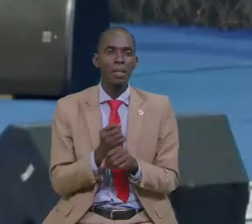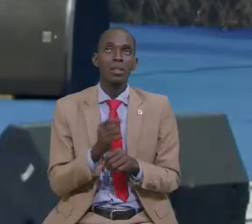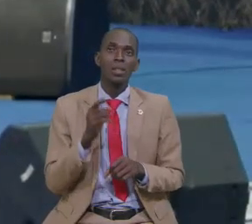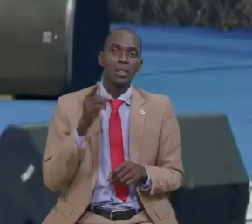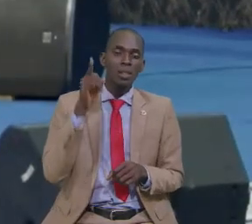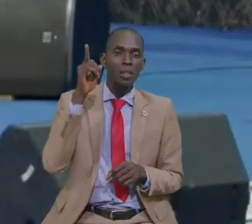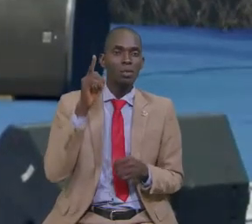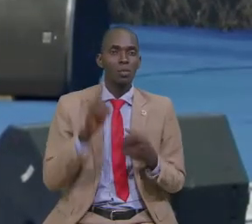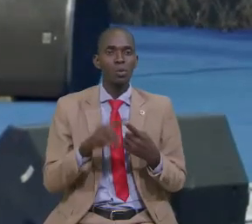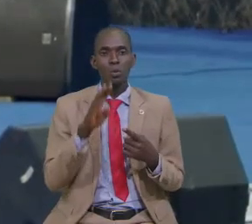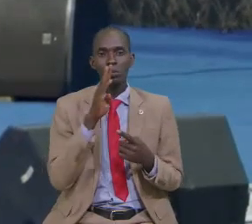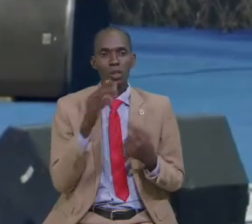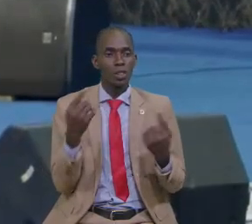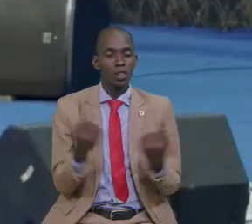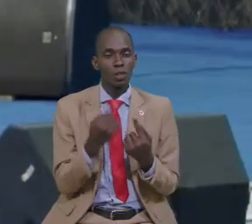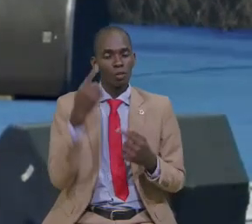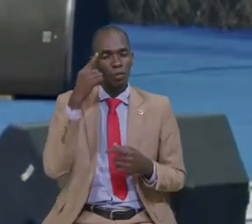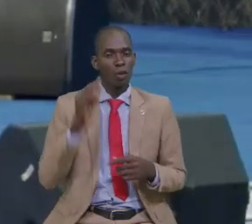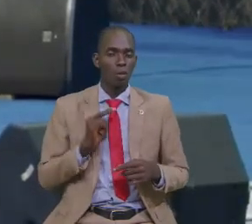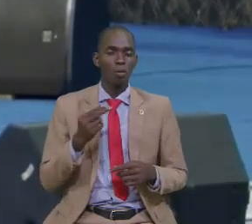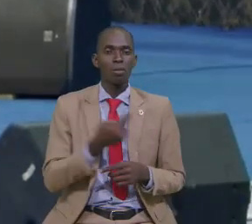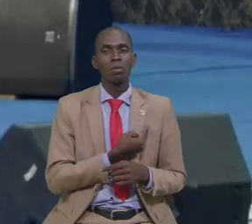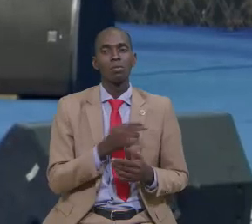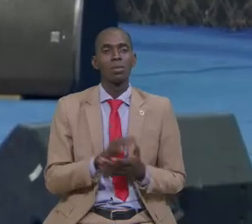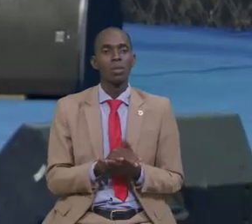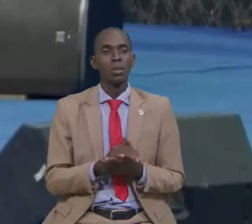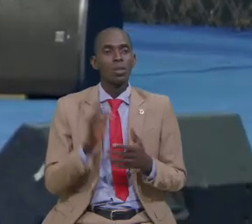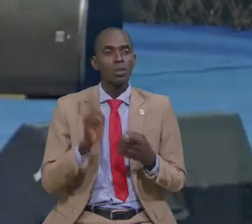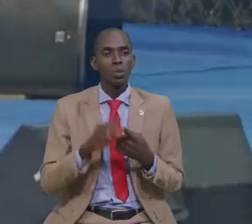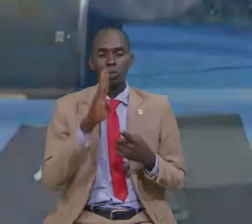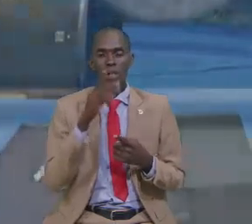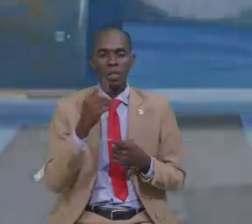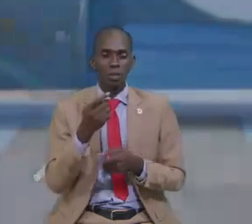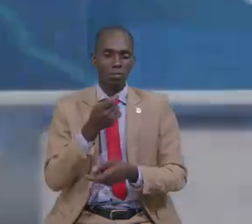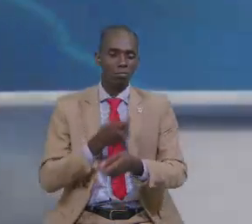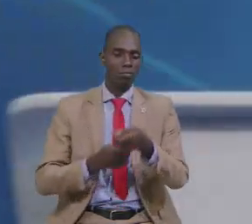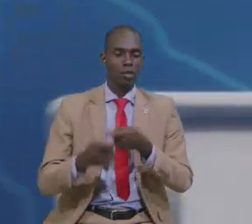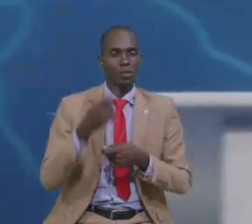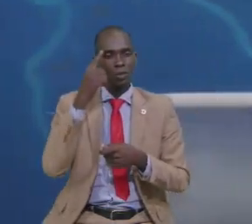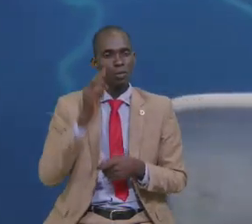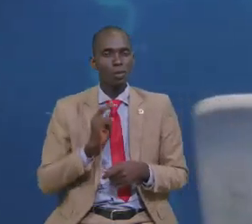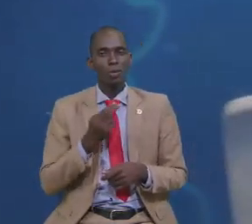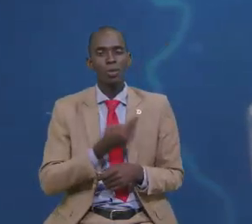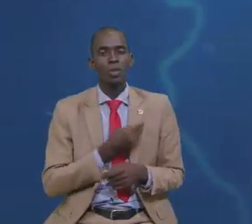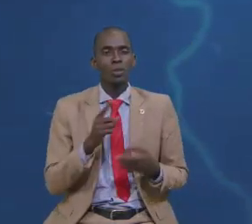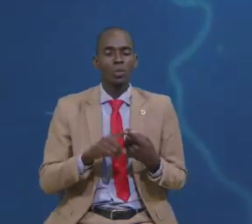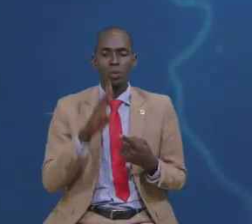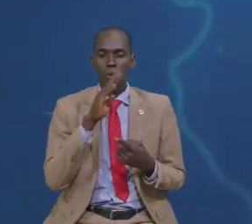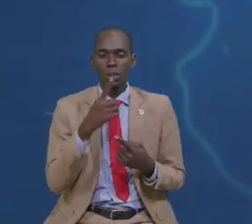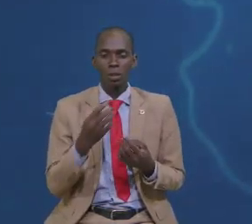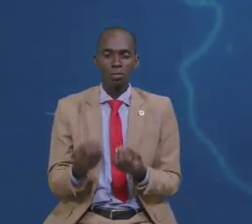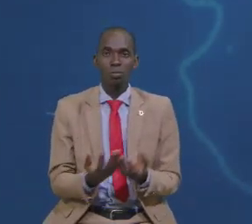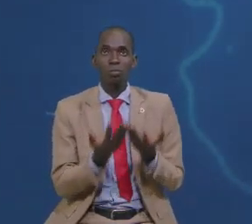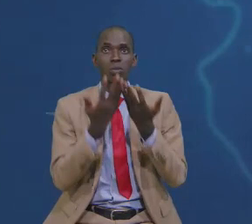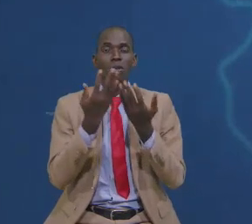to be seen for us to be the substitute for us to be the sacrifice for